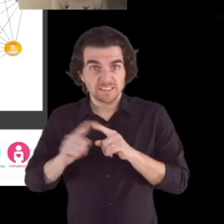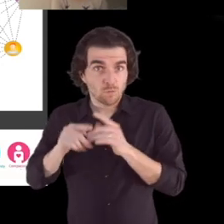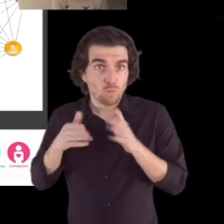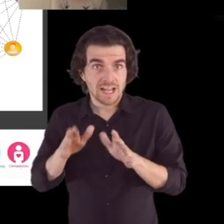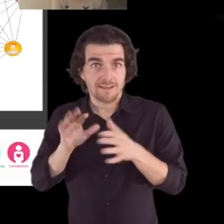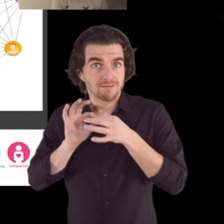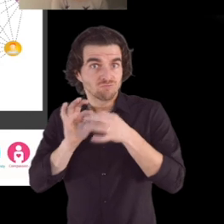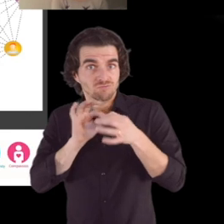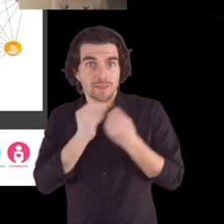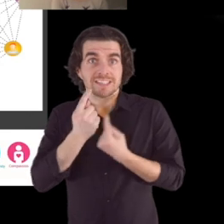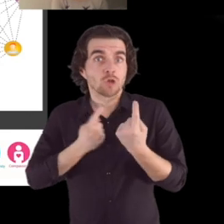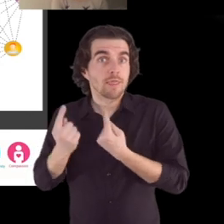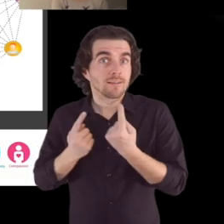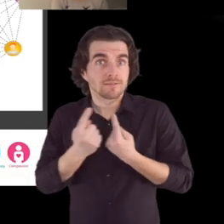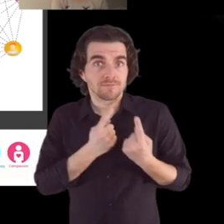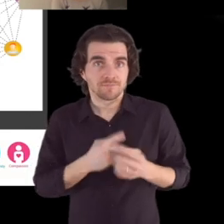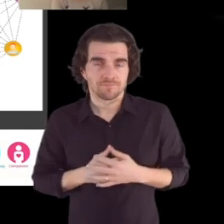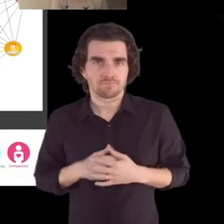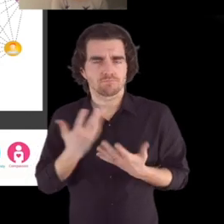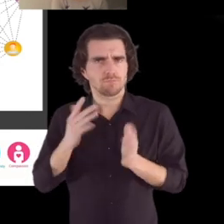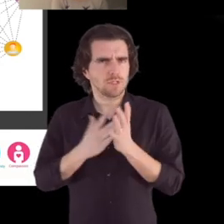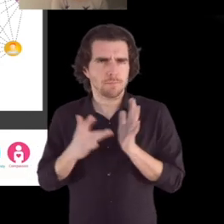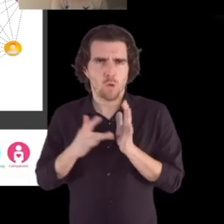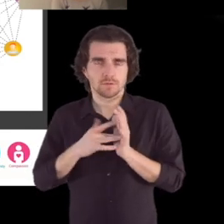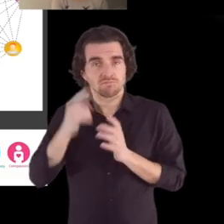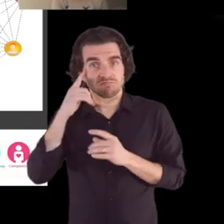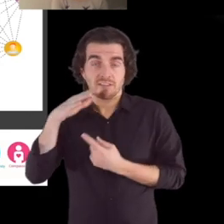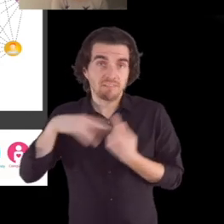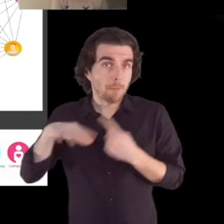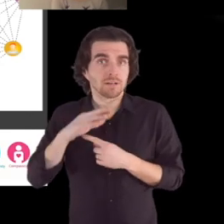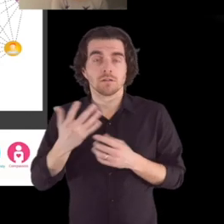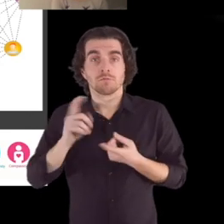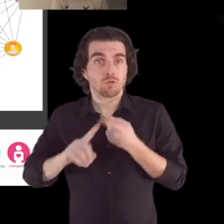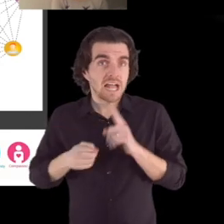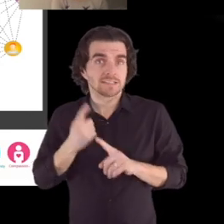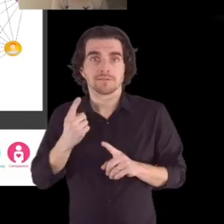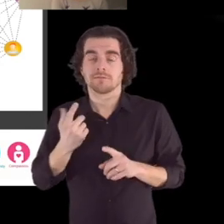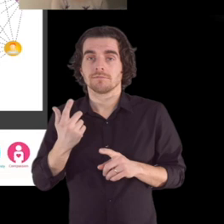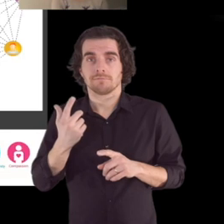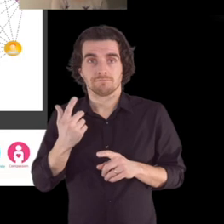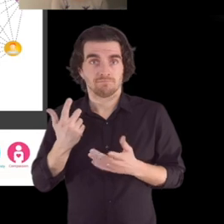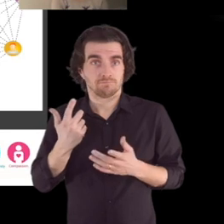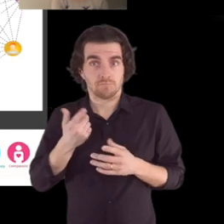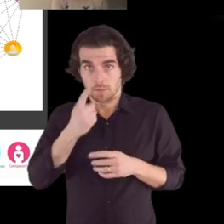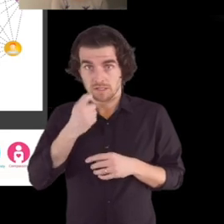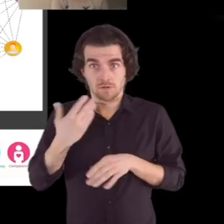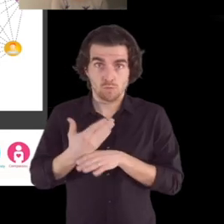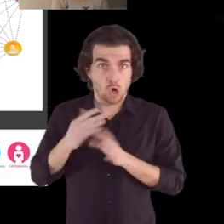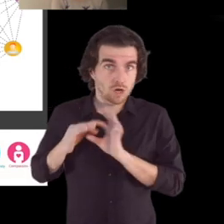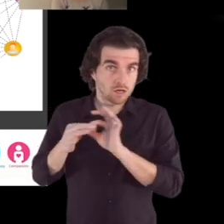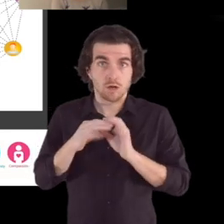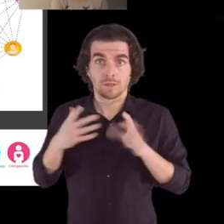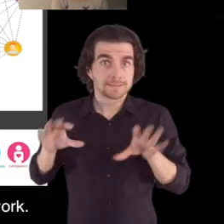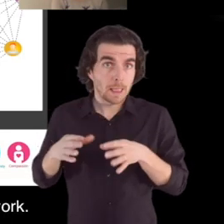really important, and it's just about maybe finding new ways to connect with each other. And this is important when we think of family and friends, but it's also